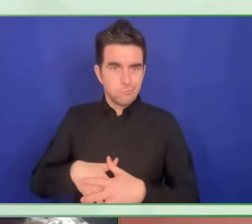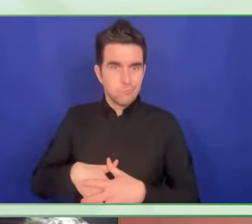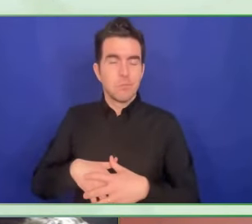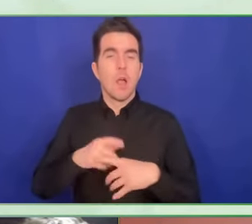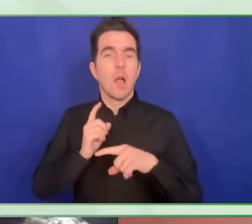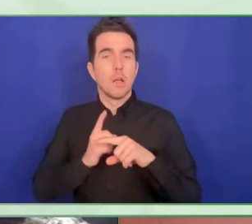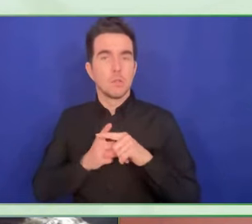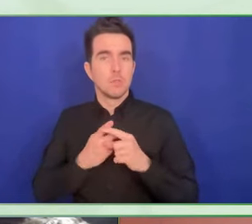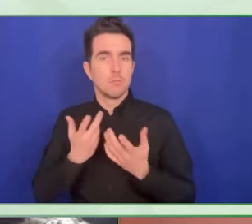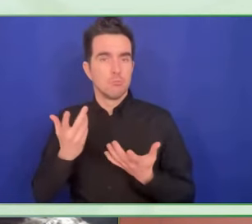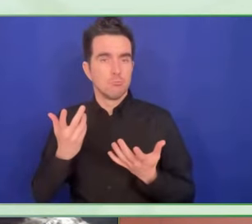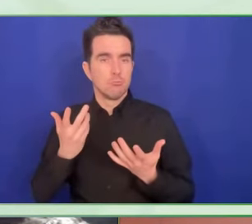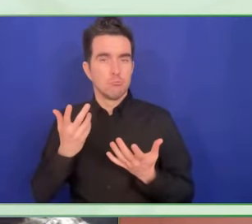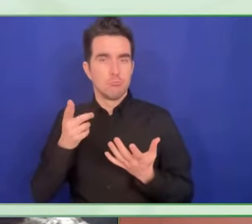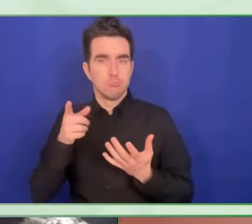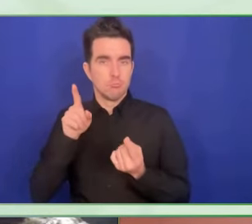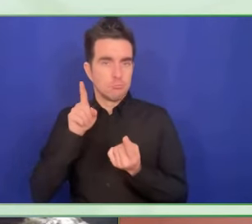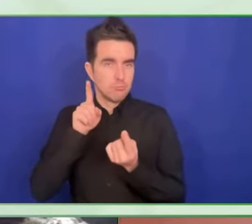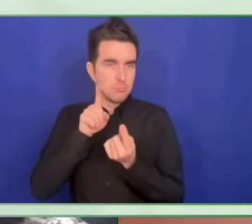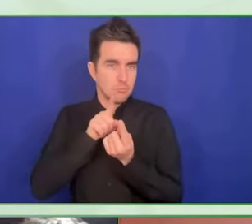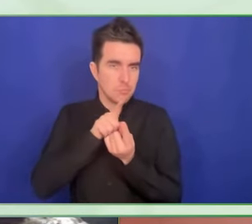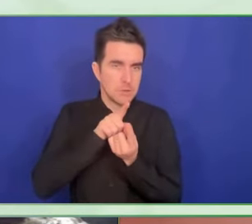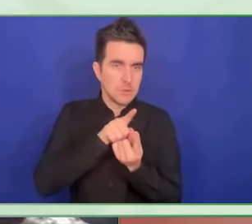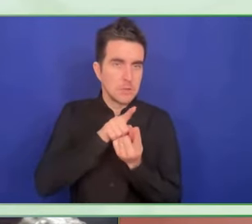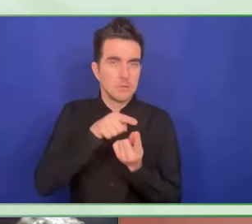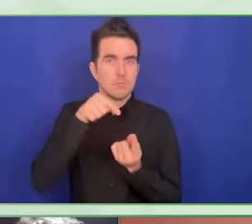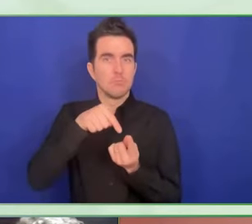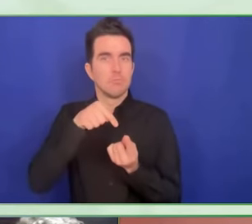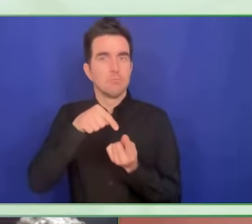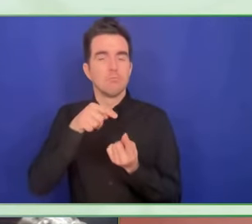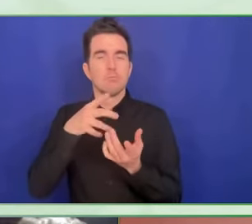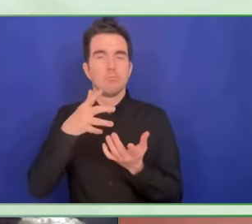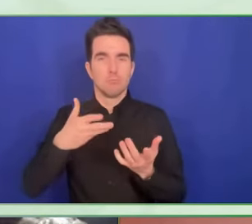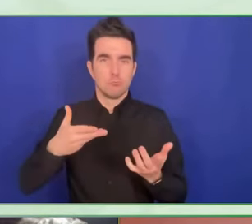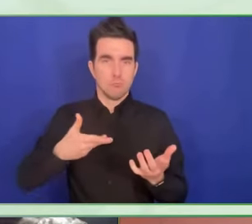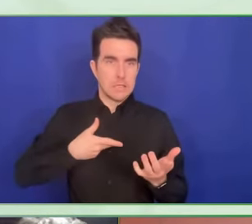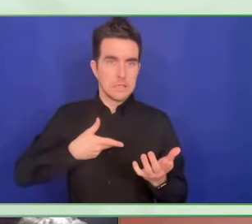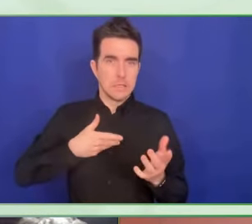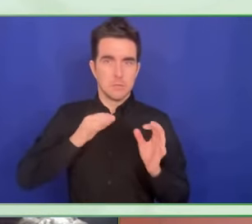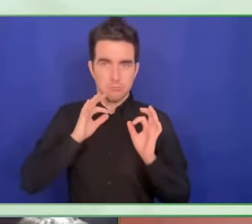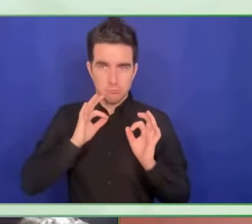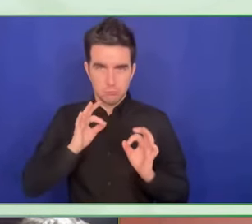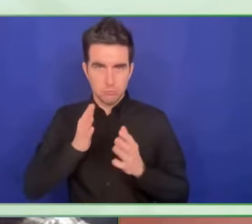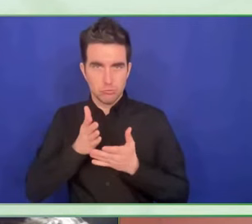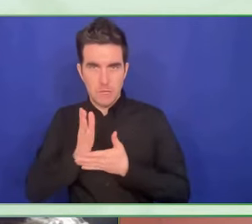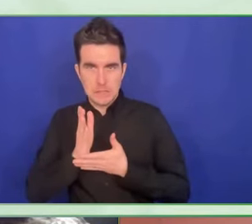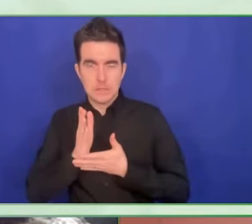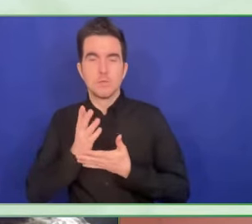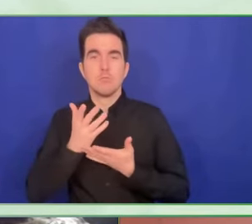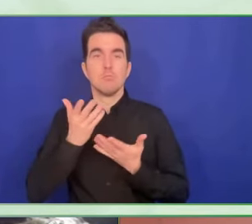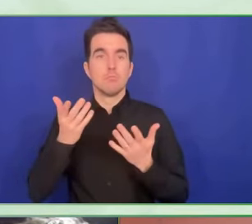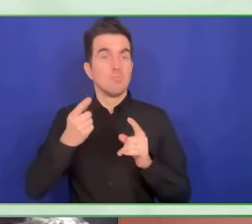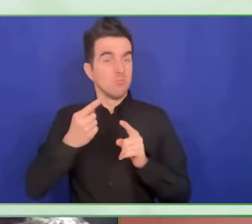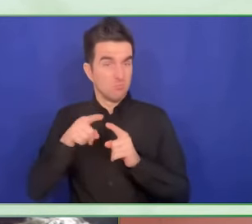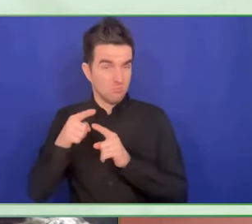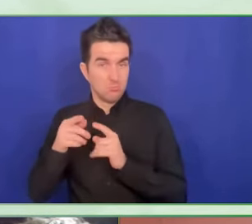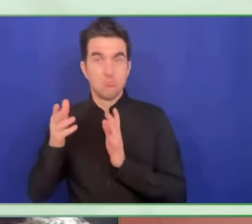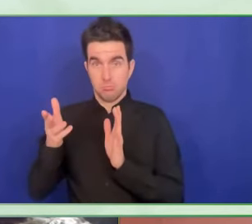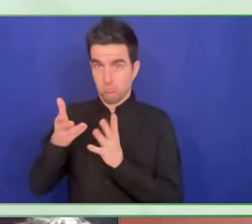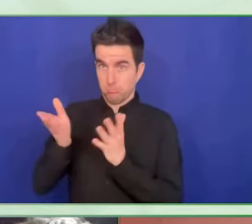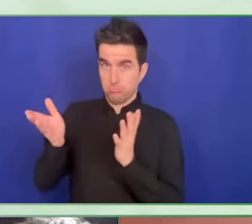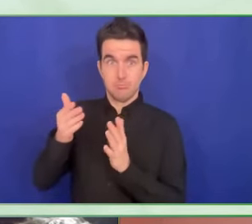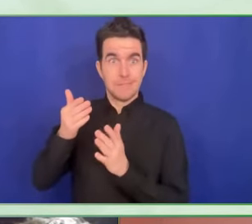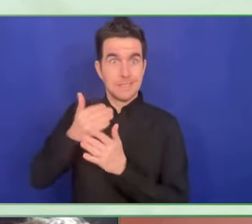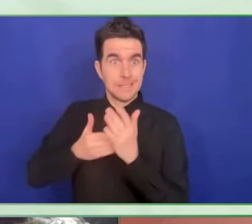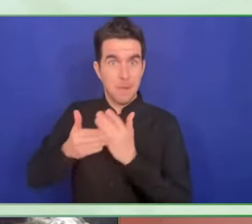topics. To make it as inclusive and intersectional as possible, because sexual pleasure is also a topic that